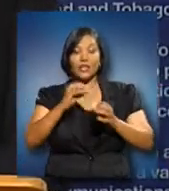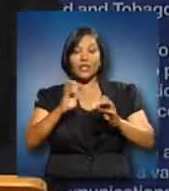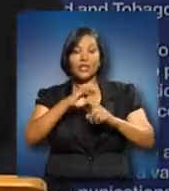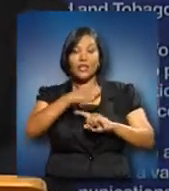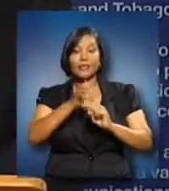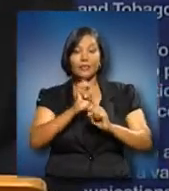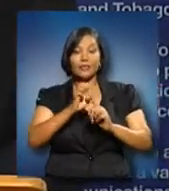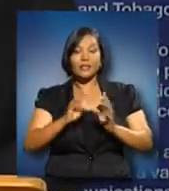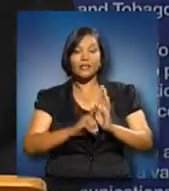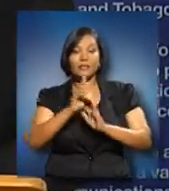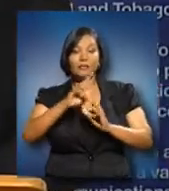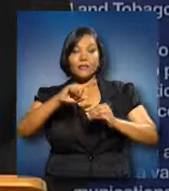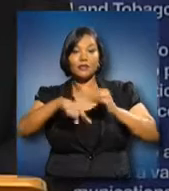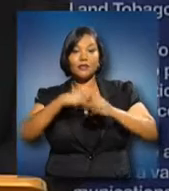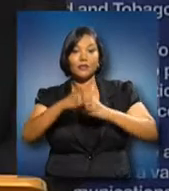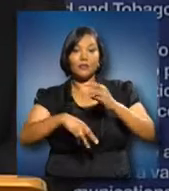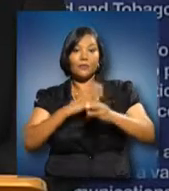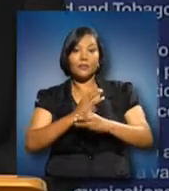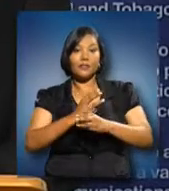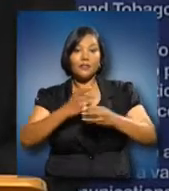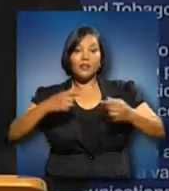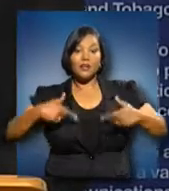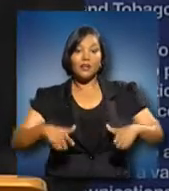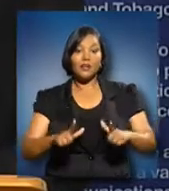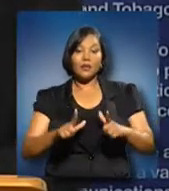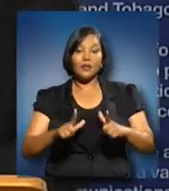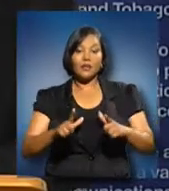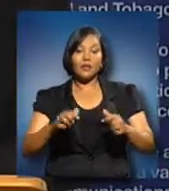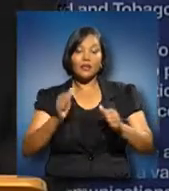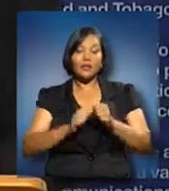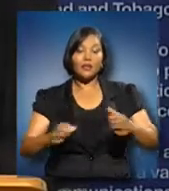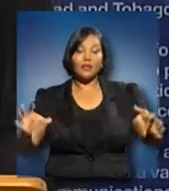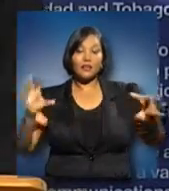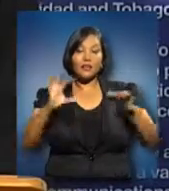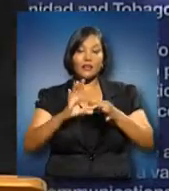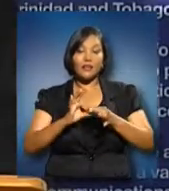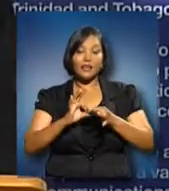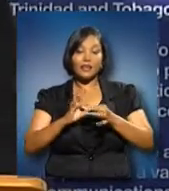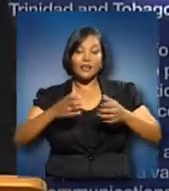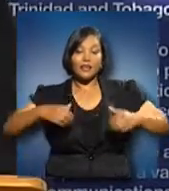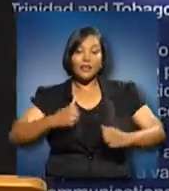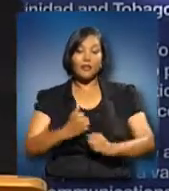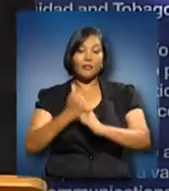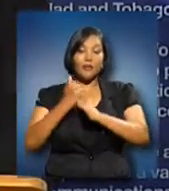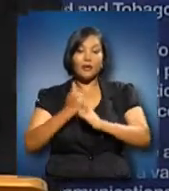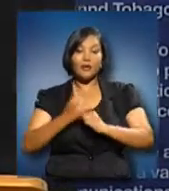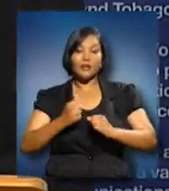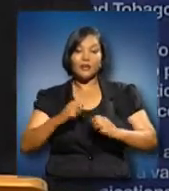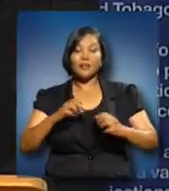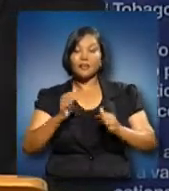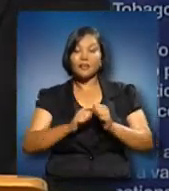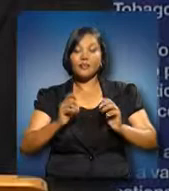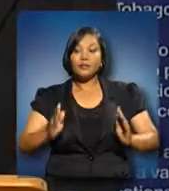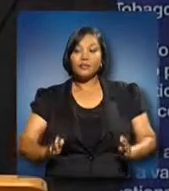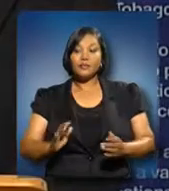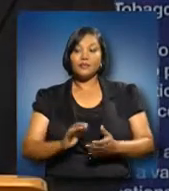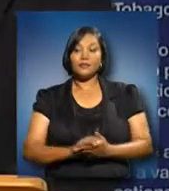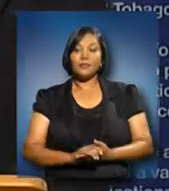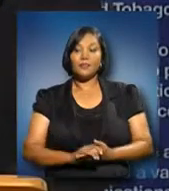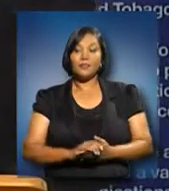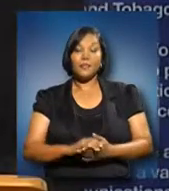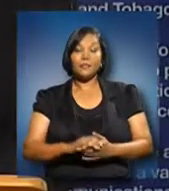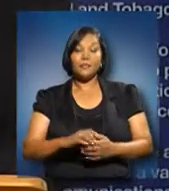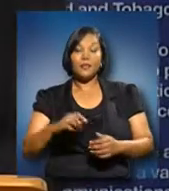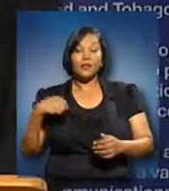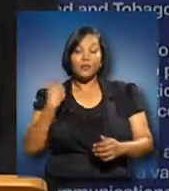development throughout the world, connecting the unconnected and empowering the disenfranchised. As